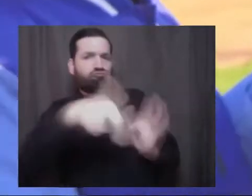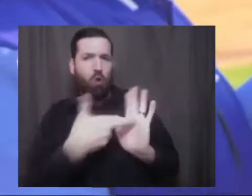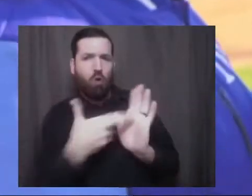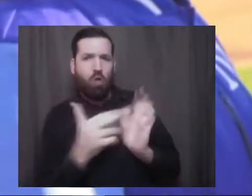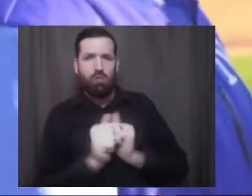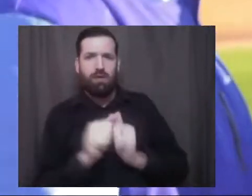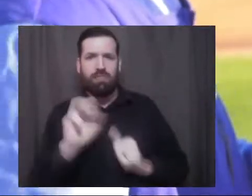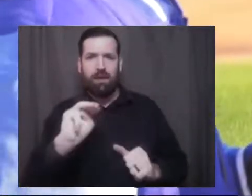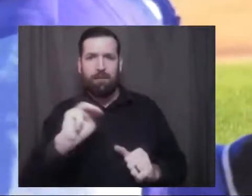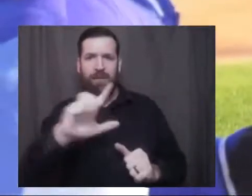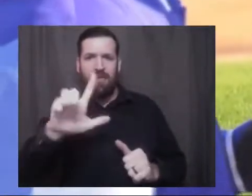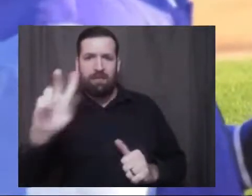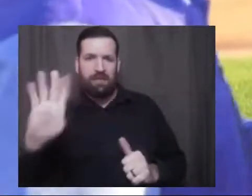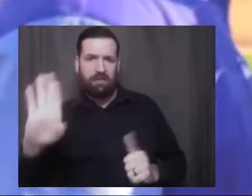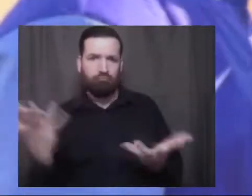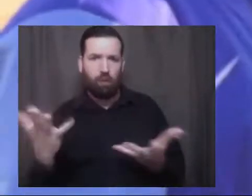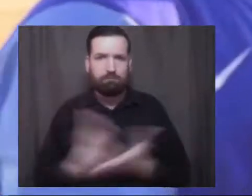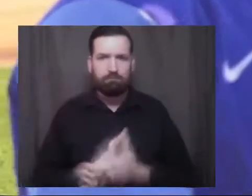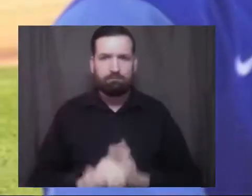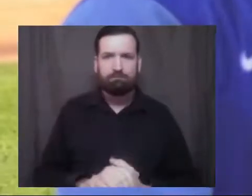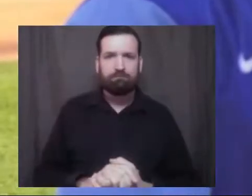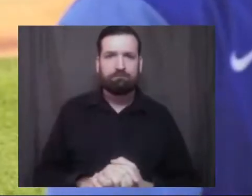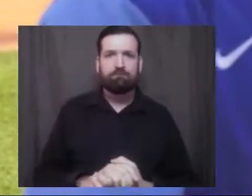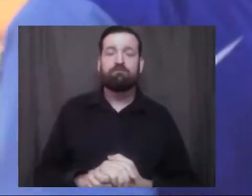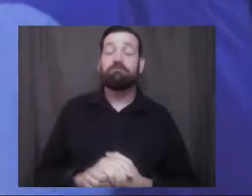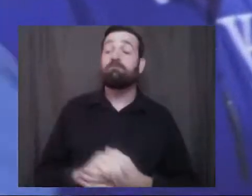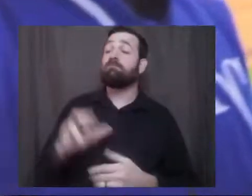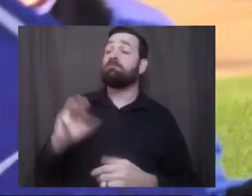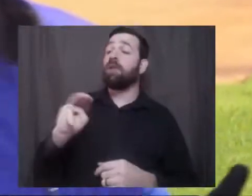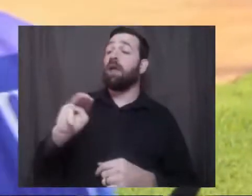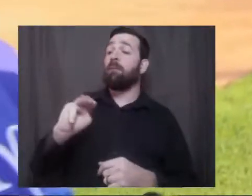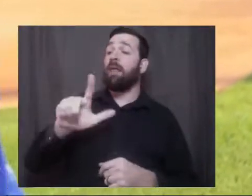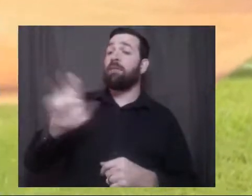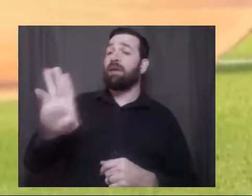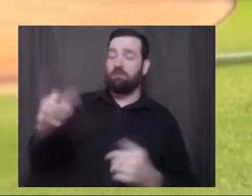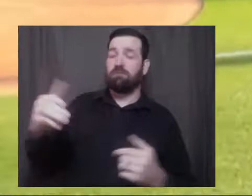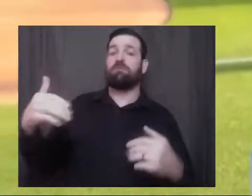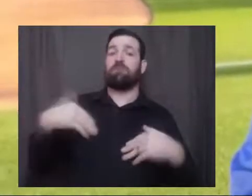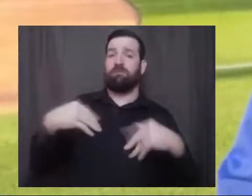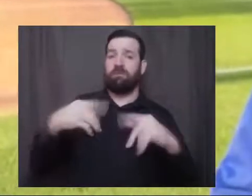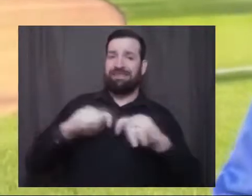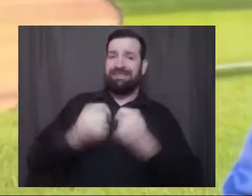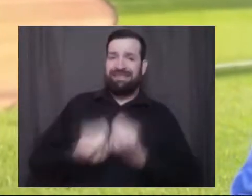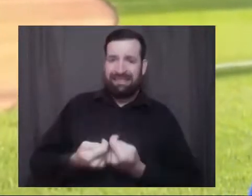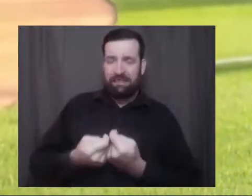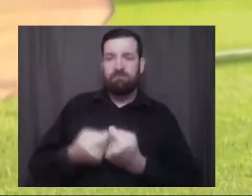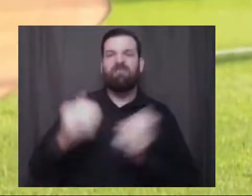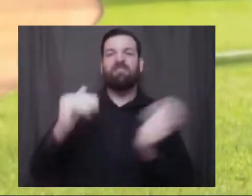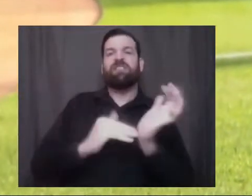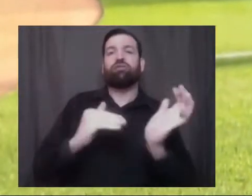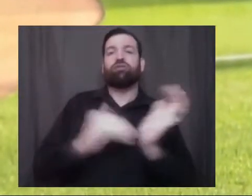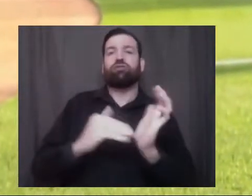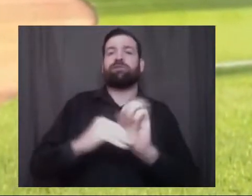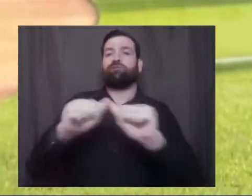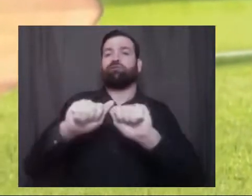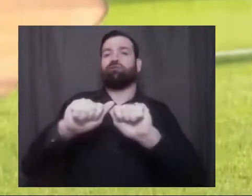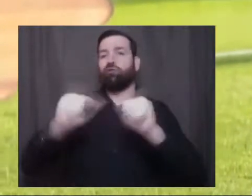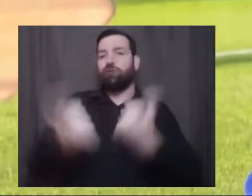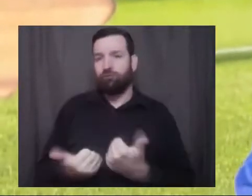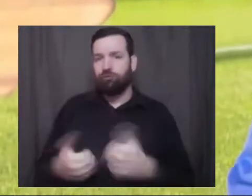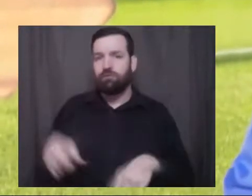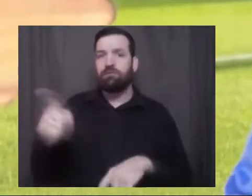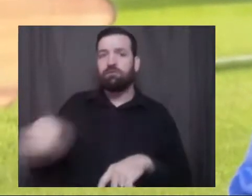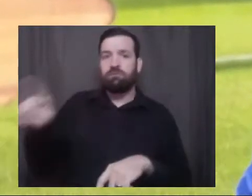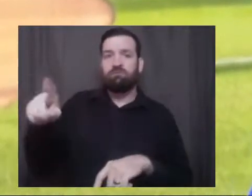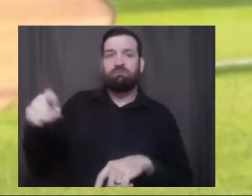don't know. What do you do? Well, with MLB, we have the Team Physicians Association through Major League Baseball, and they elected me president